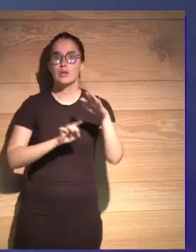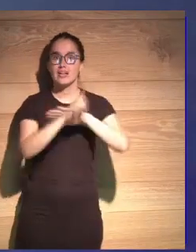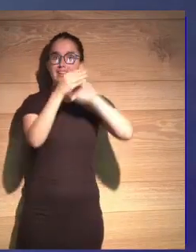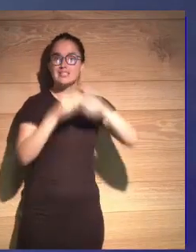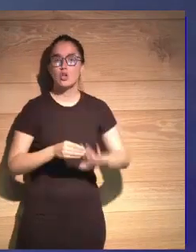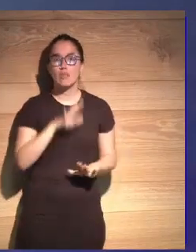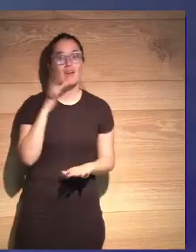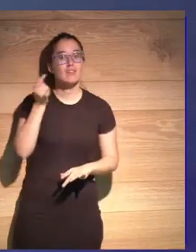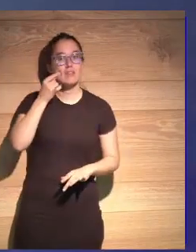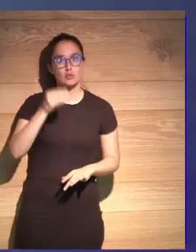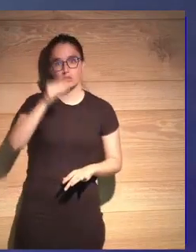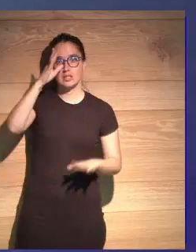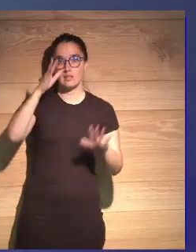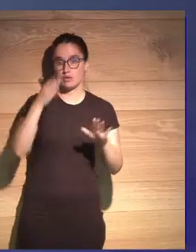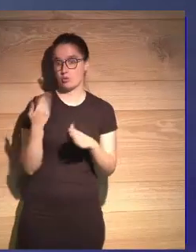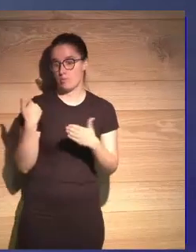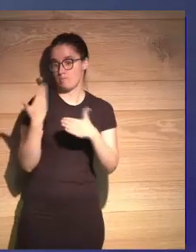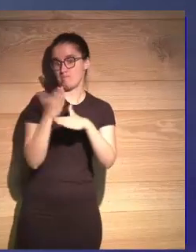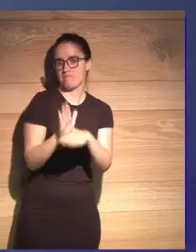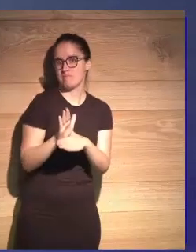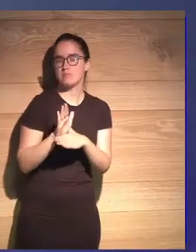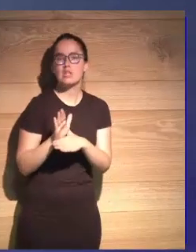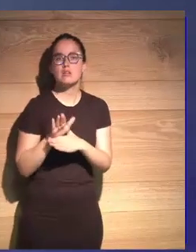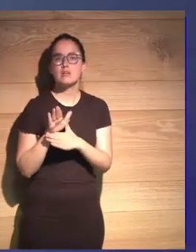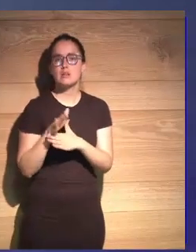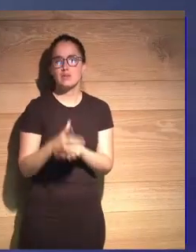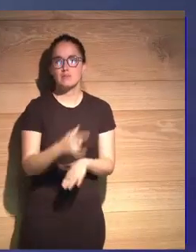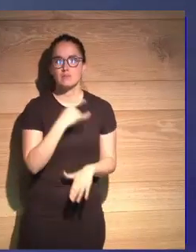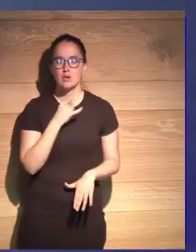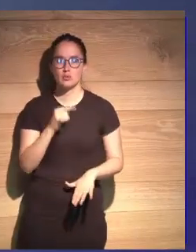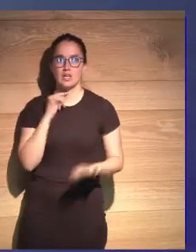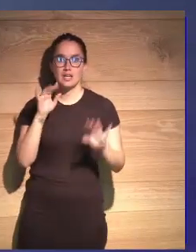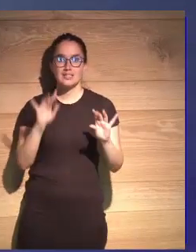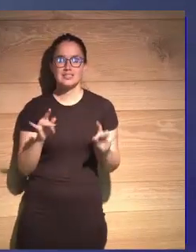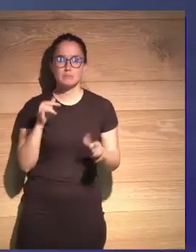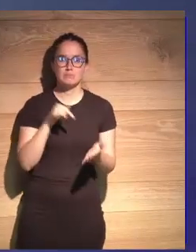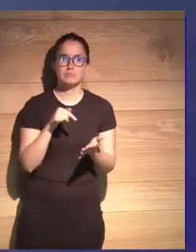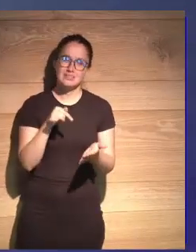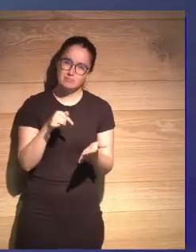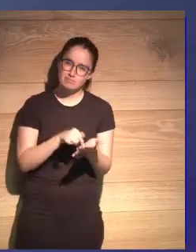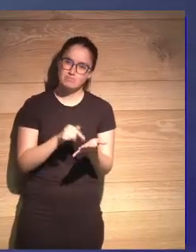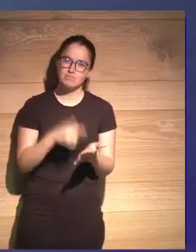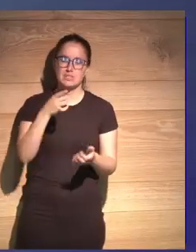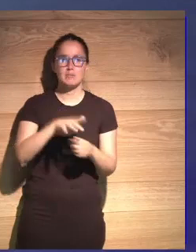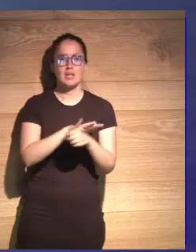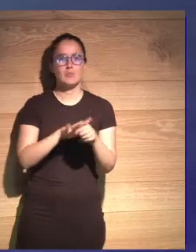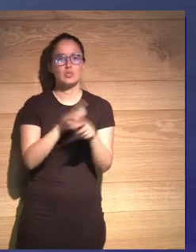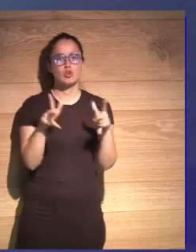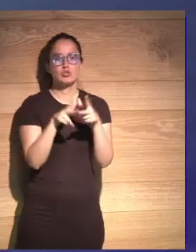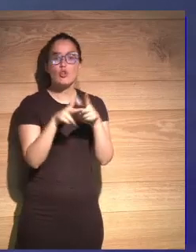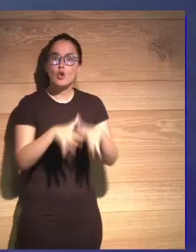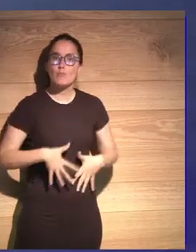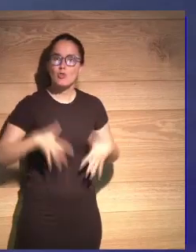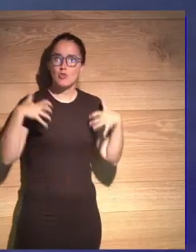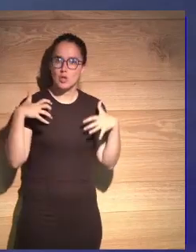And so I know this roundtable is on the development of cognitive skills, but I like